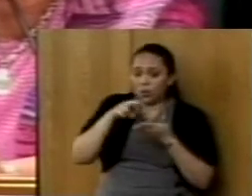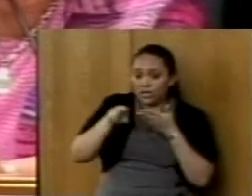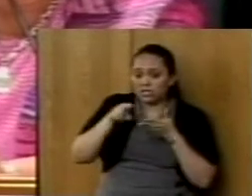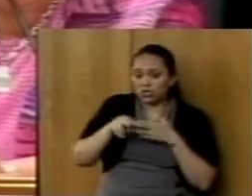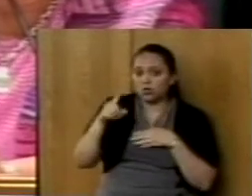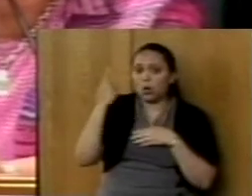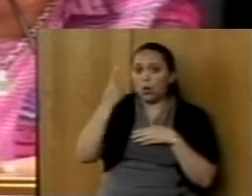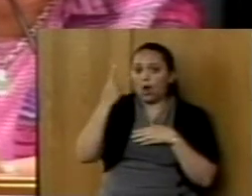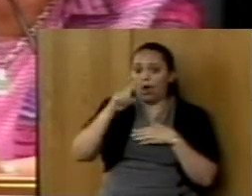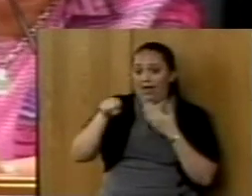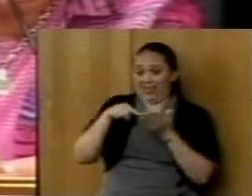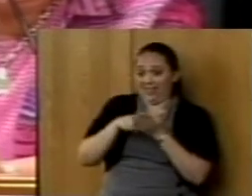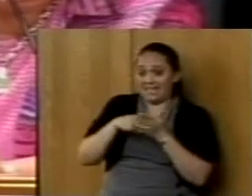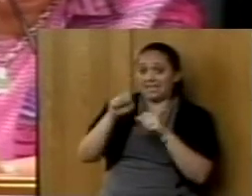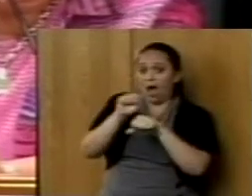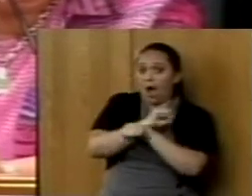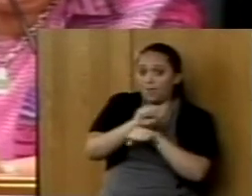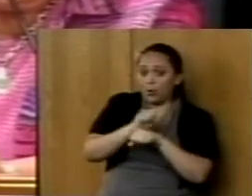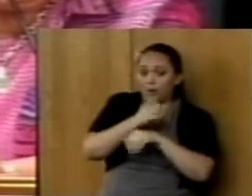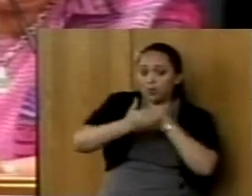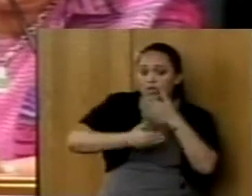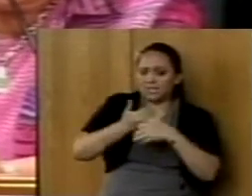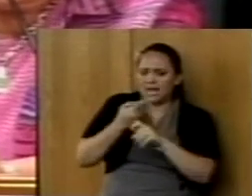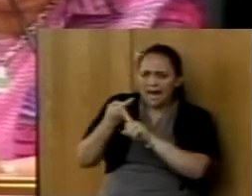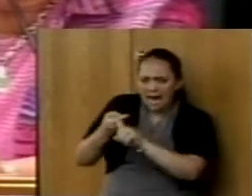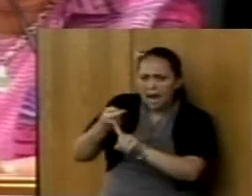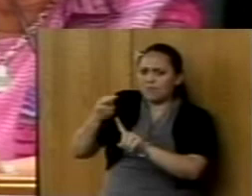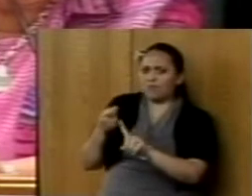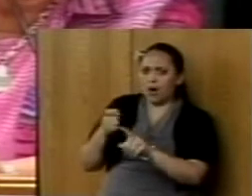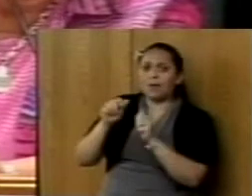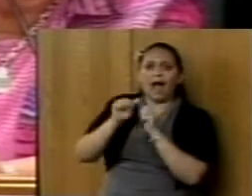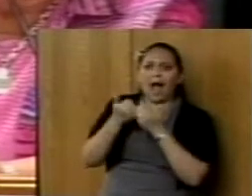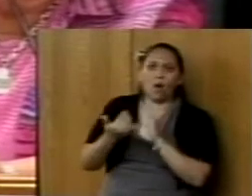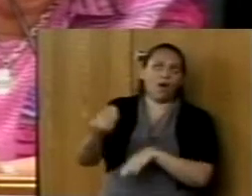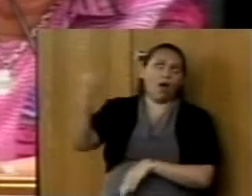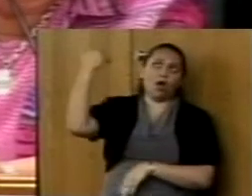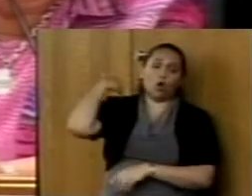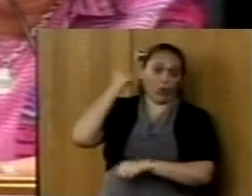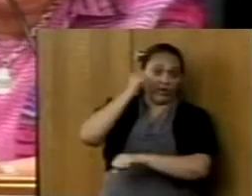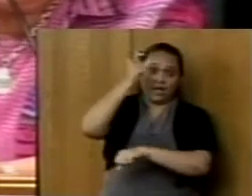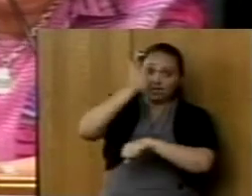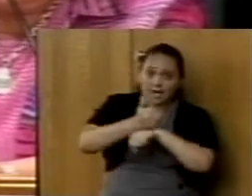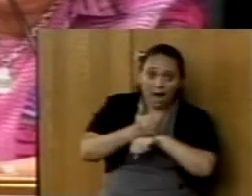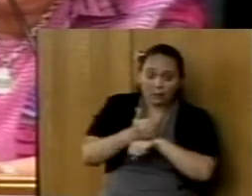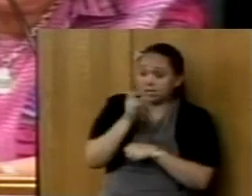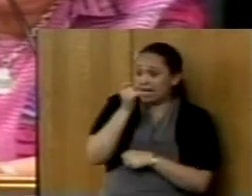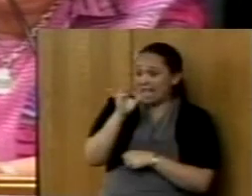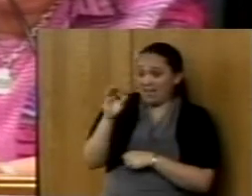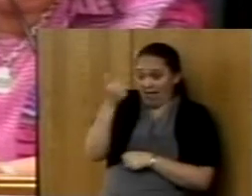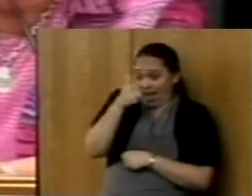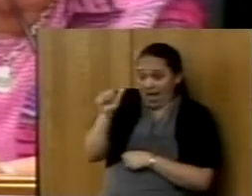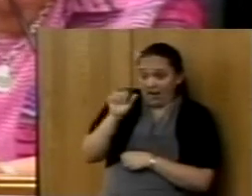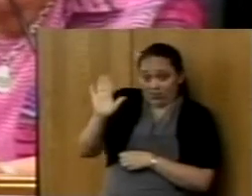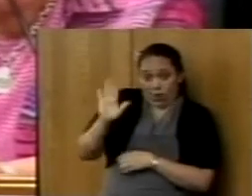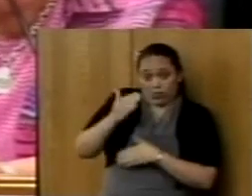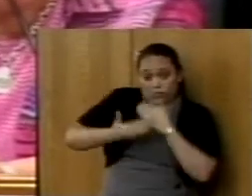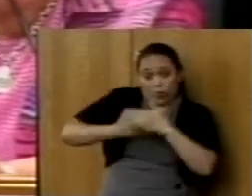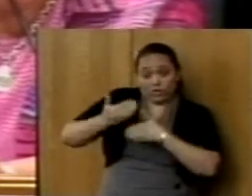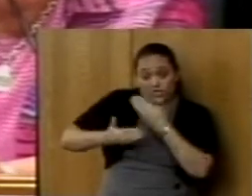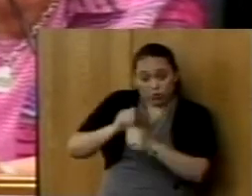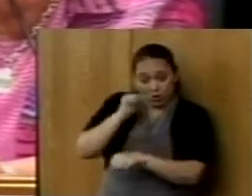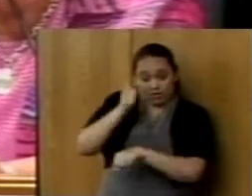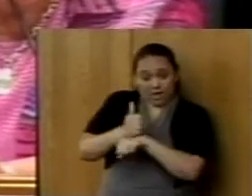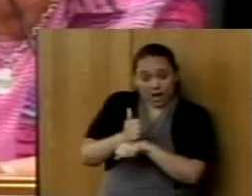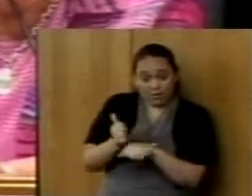these operating procedures came from? How long ago were they established? And if any of those procedures were